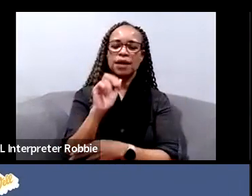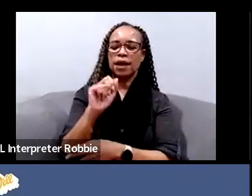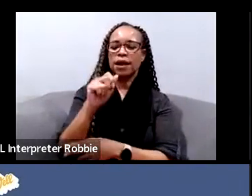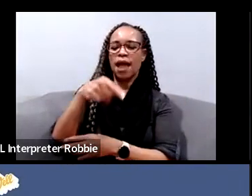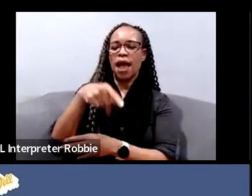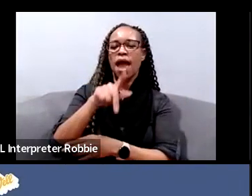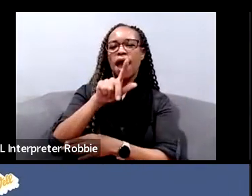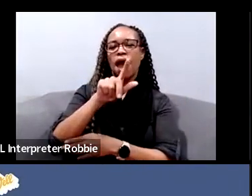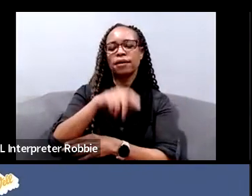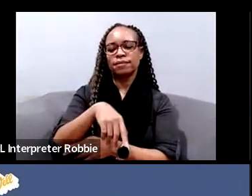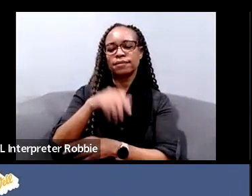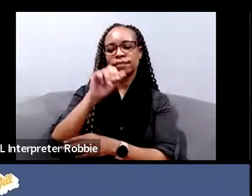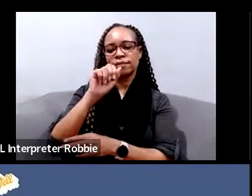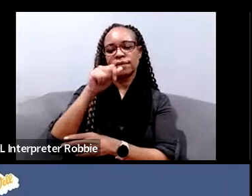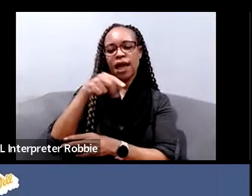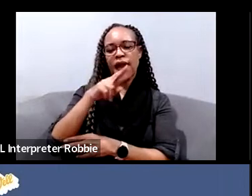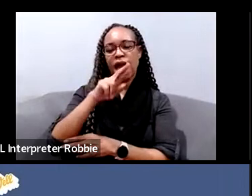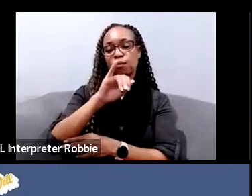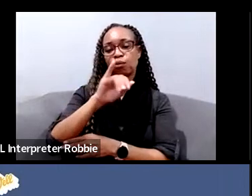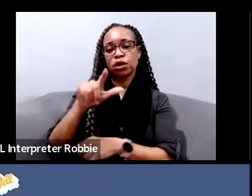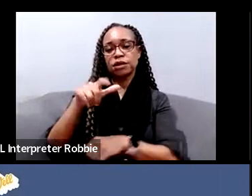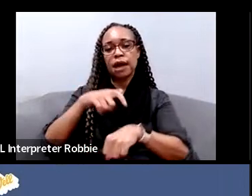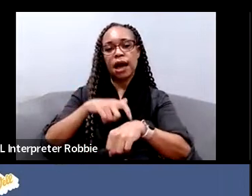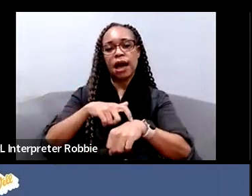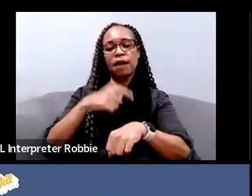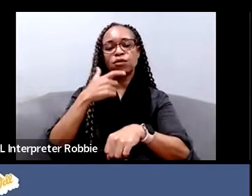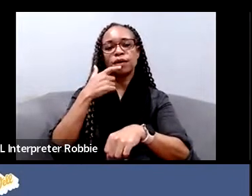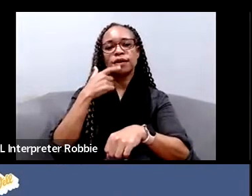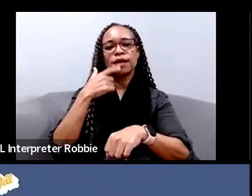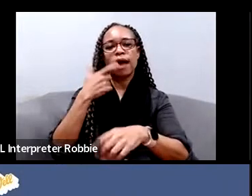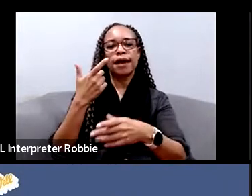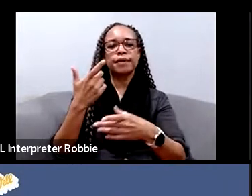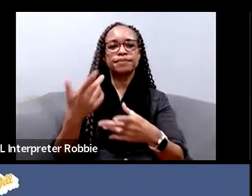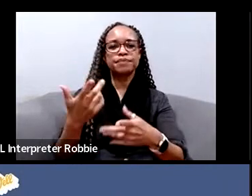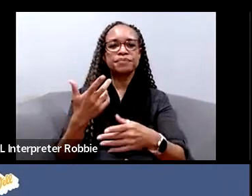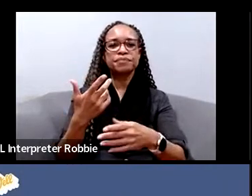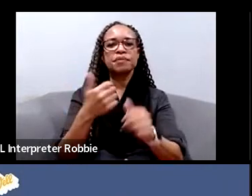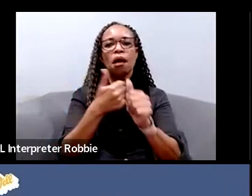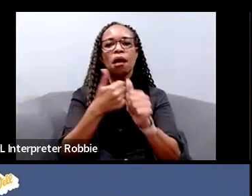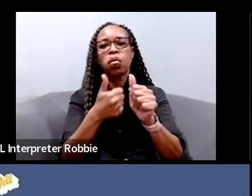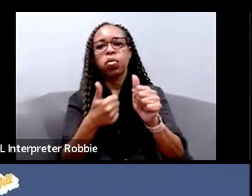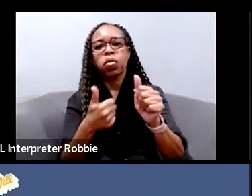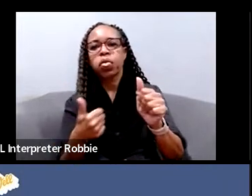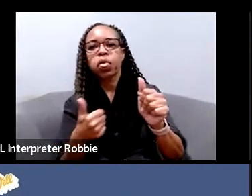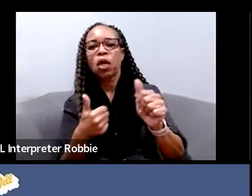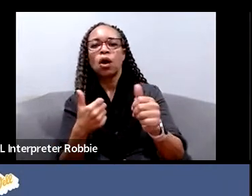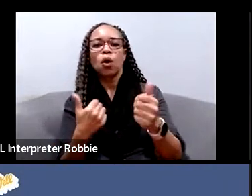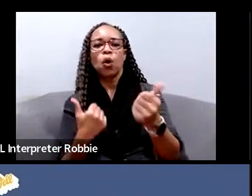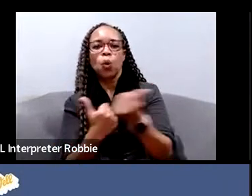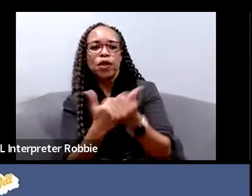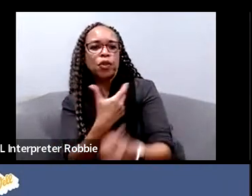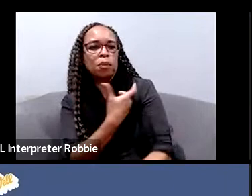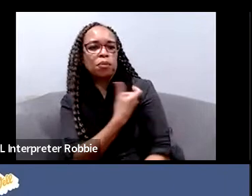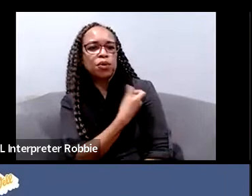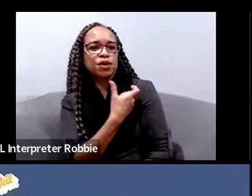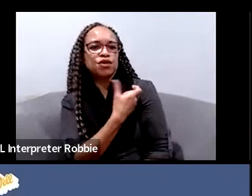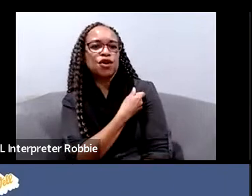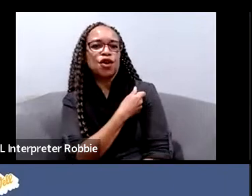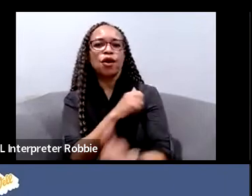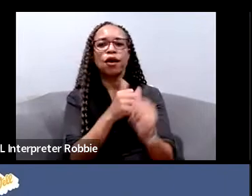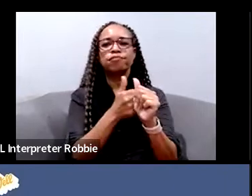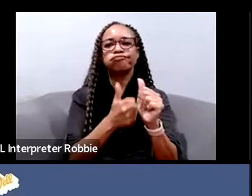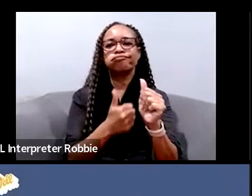time. But like you mentioned, waning immunity with the boosters, as well as, I always say waning enthusiasm